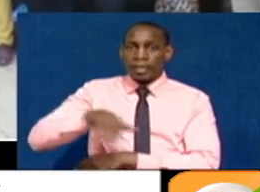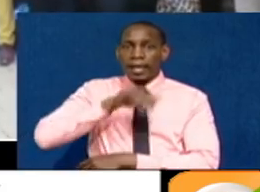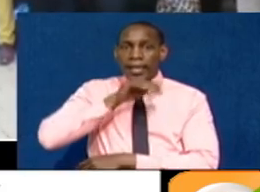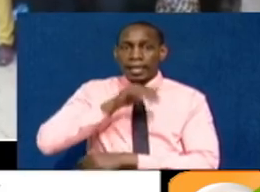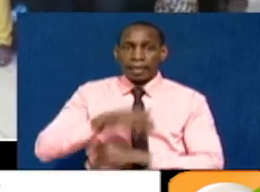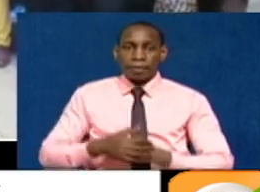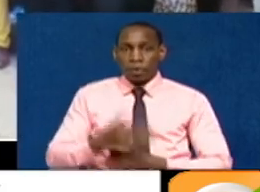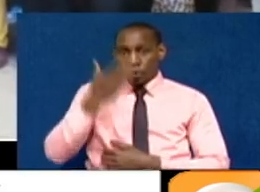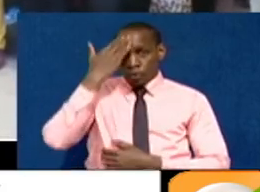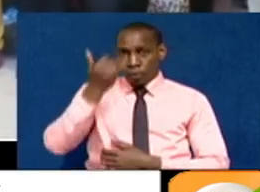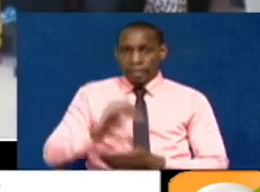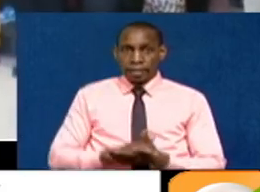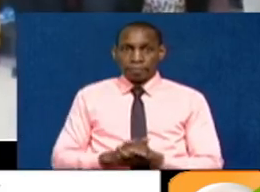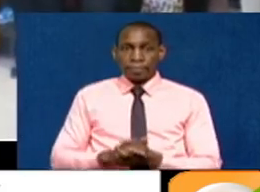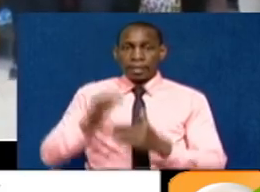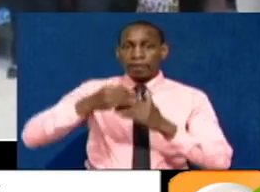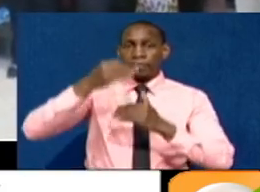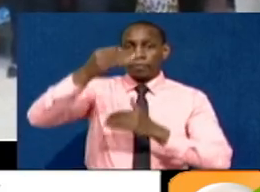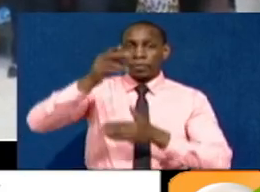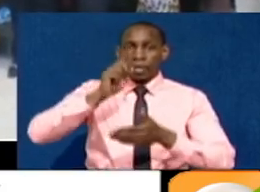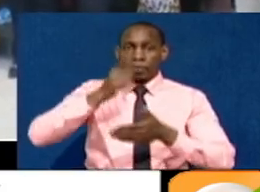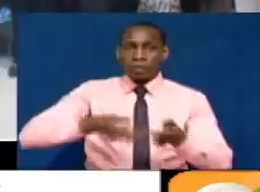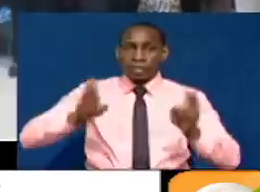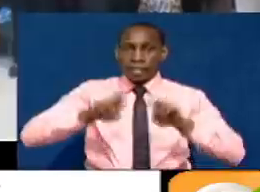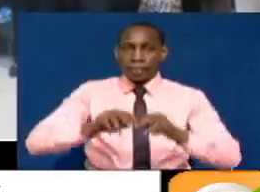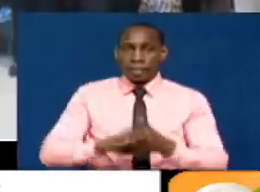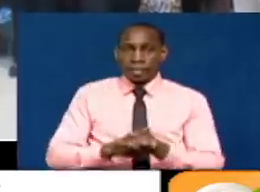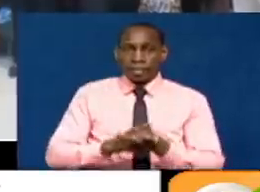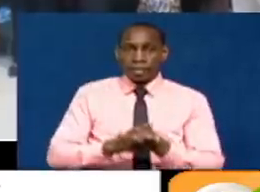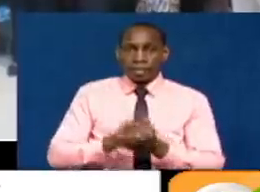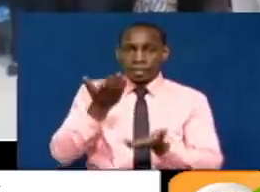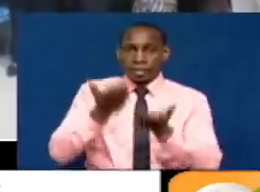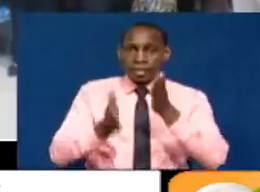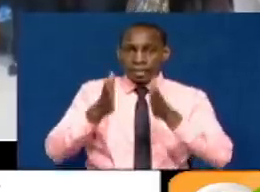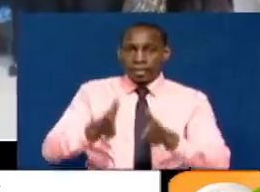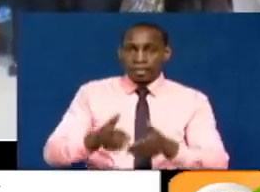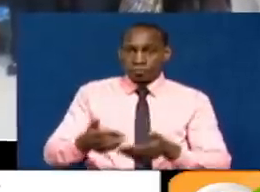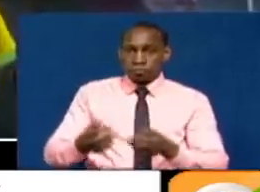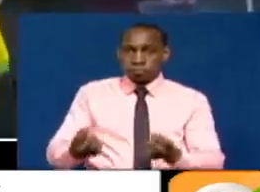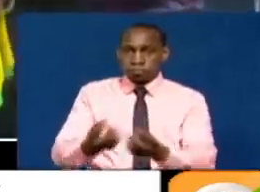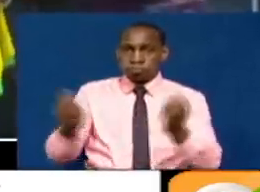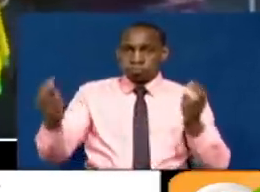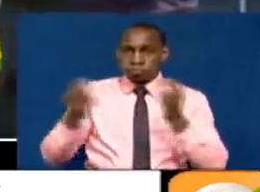Odinga. Because eventually what will happen, and some analysts sat here, including